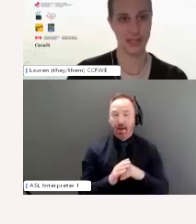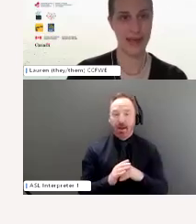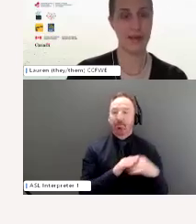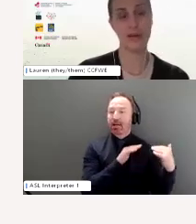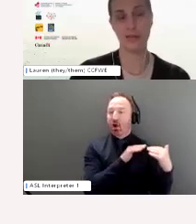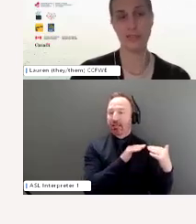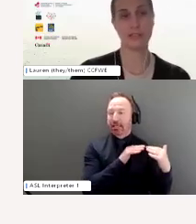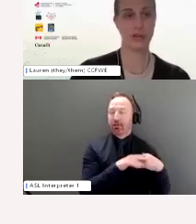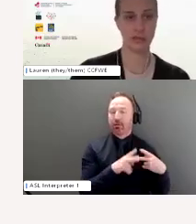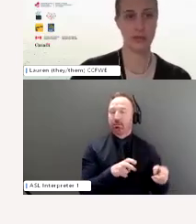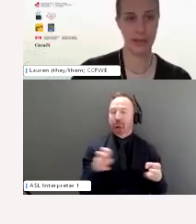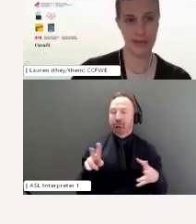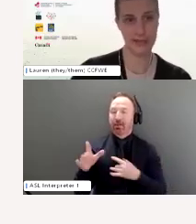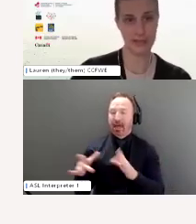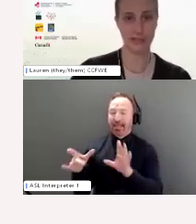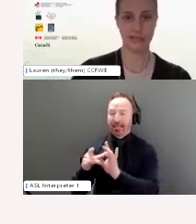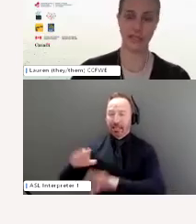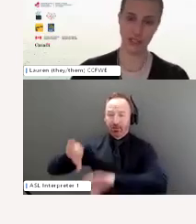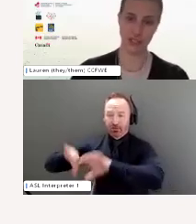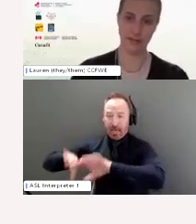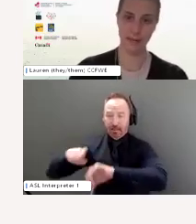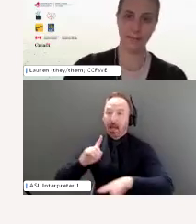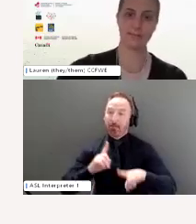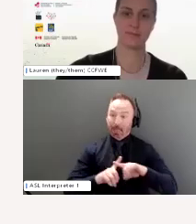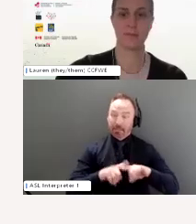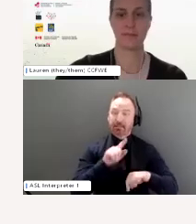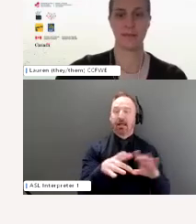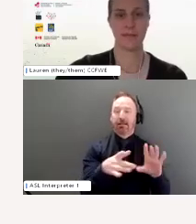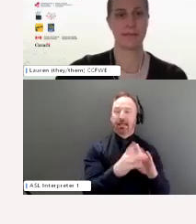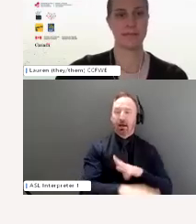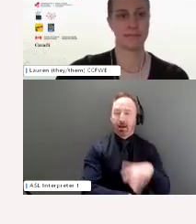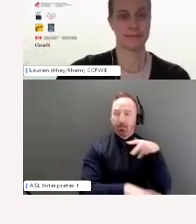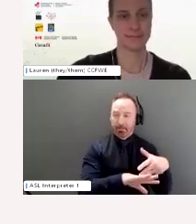in our chat. And all these links are also embedded in this presentation.